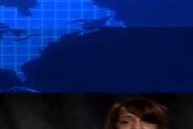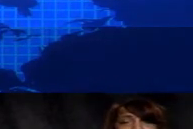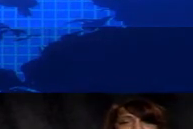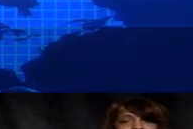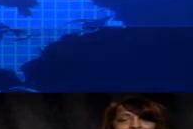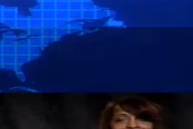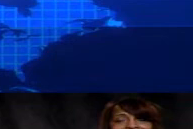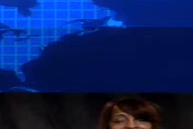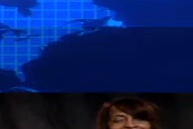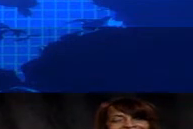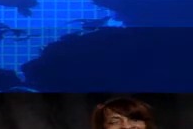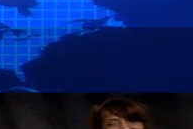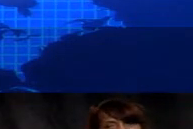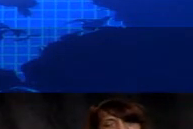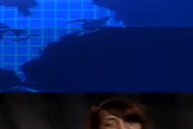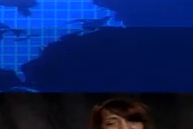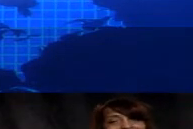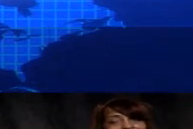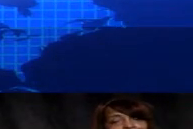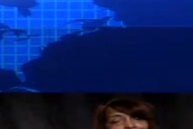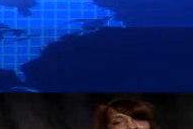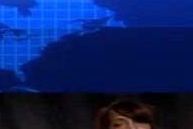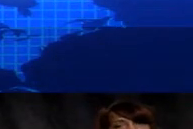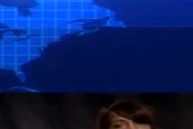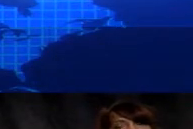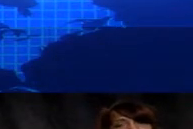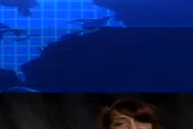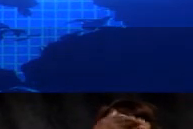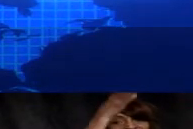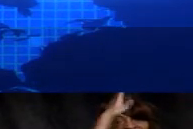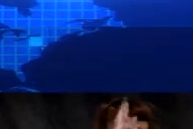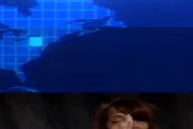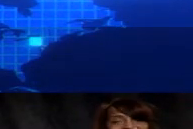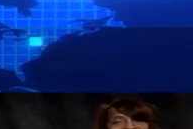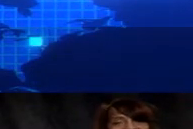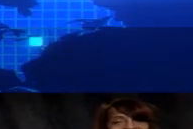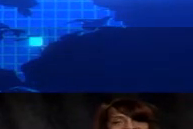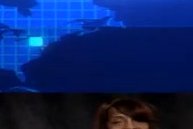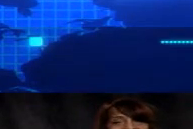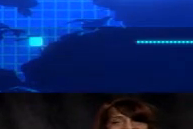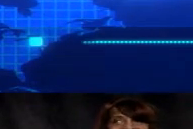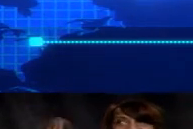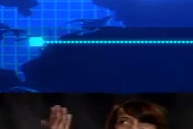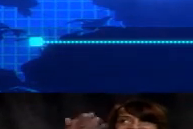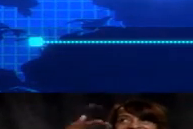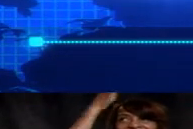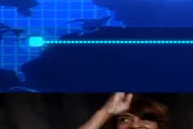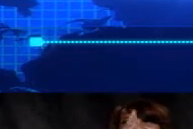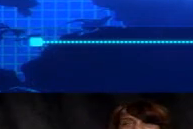is worthy to be praised. God bless you.